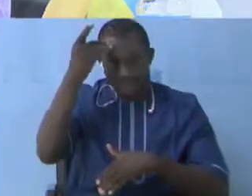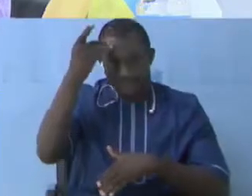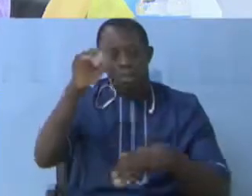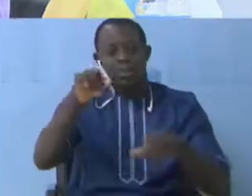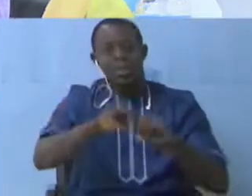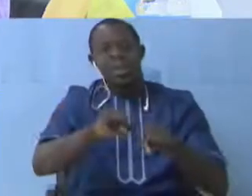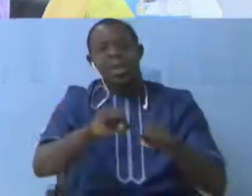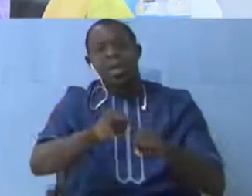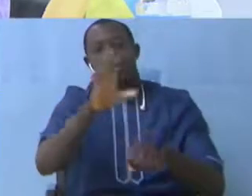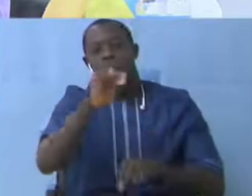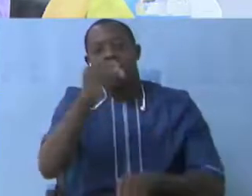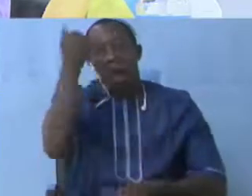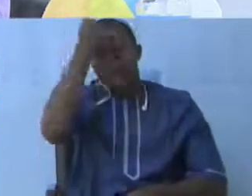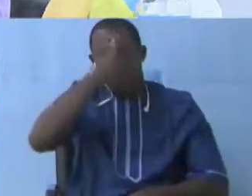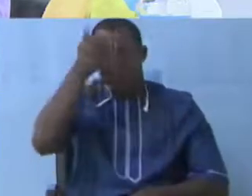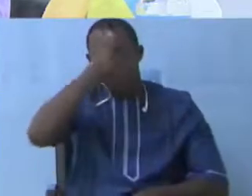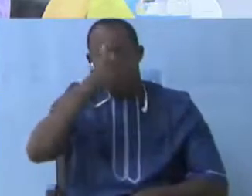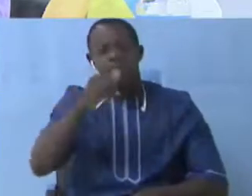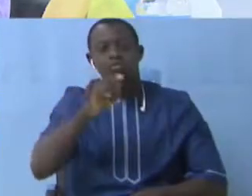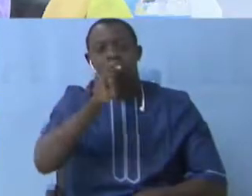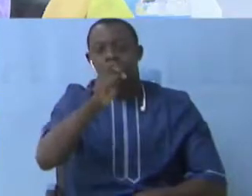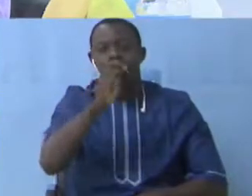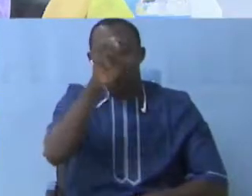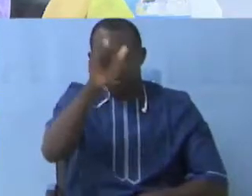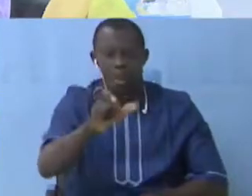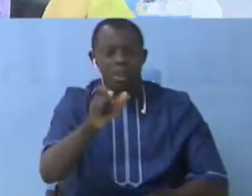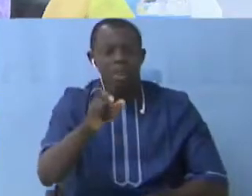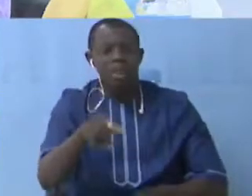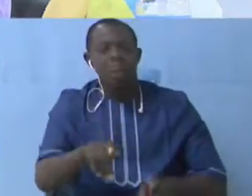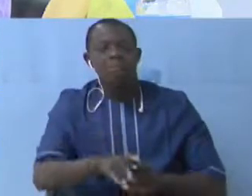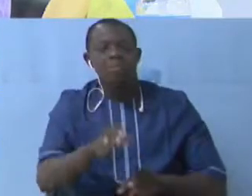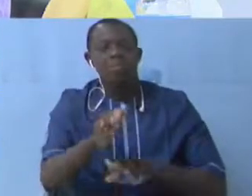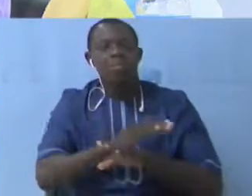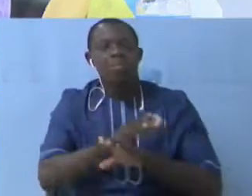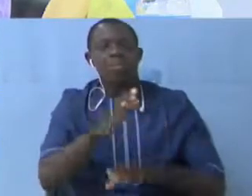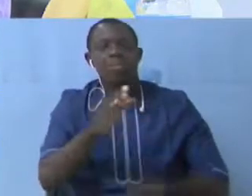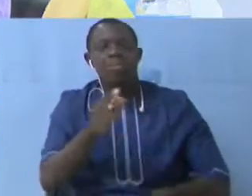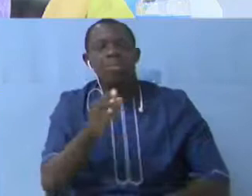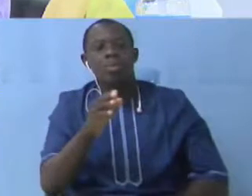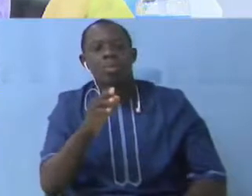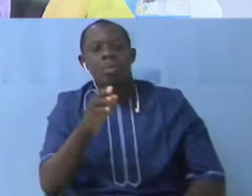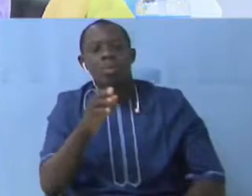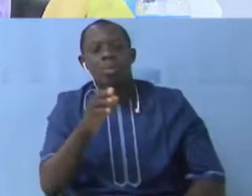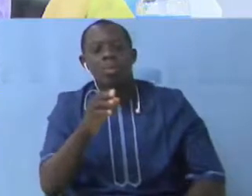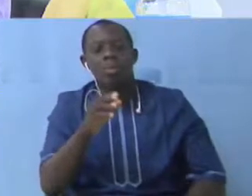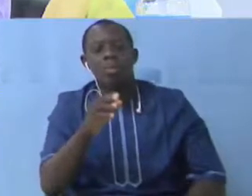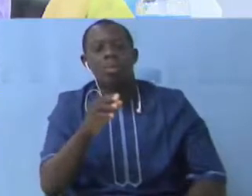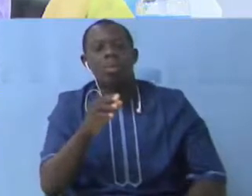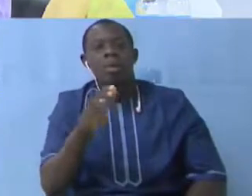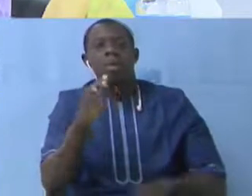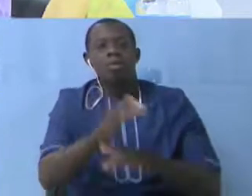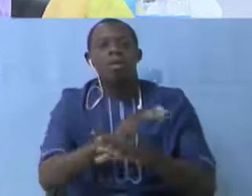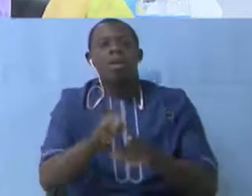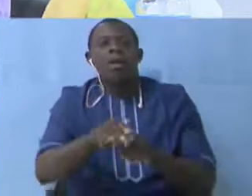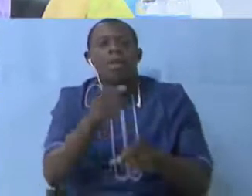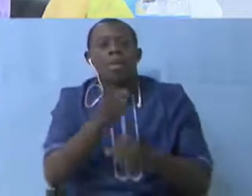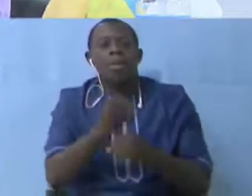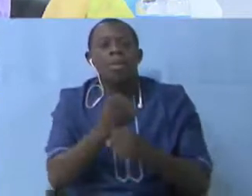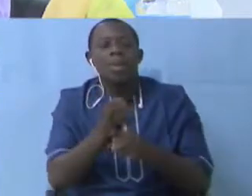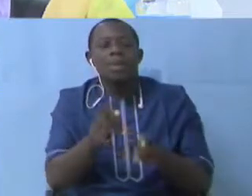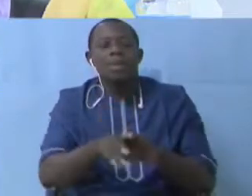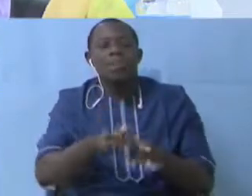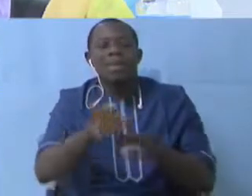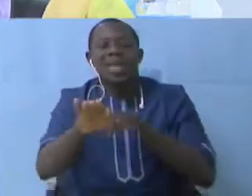ci Sénégal pour ñu màggal ko. And a film was produced which is entitled Silence by the Gun. Tey tamit nag